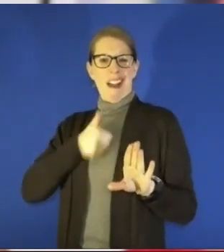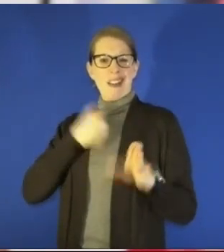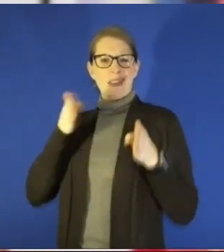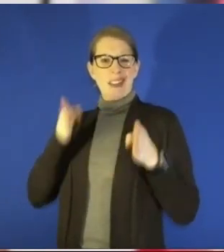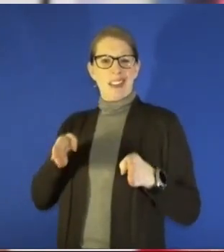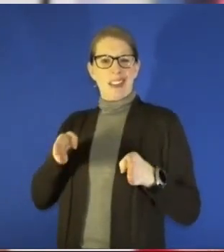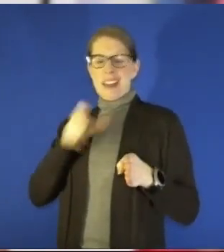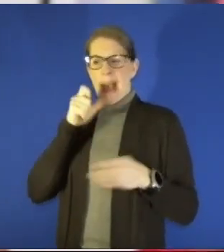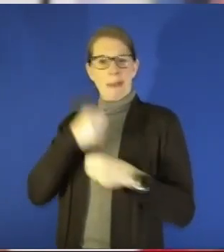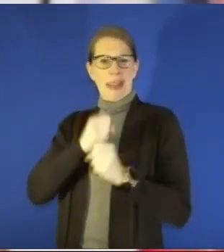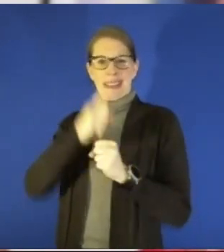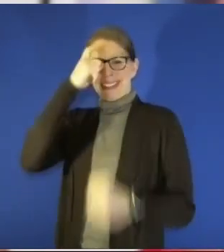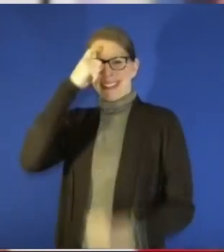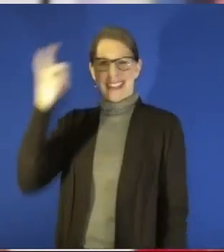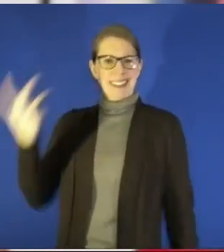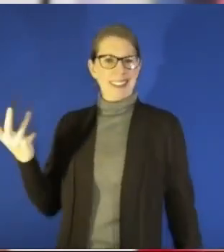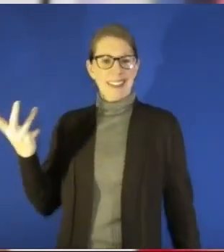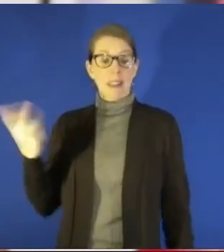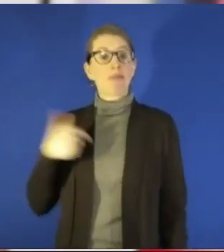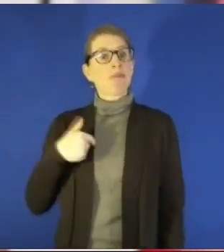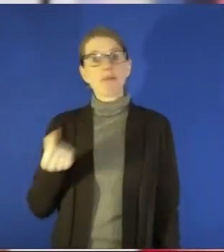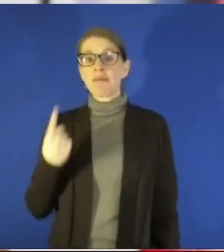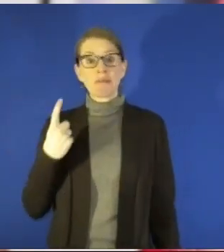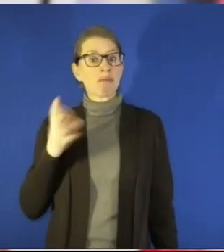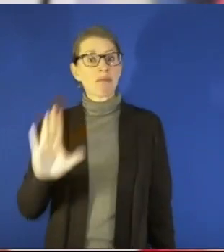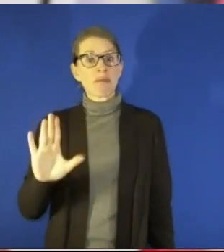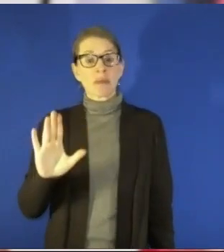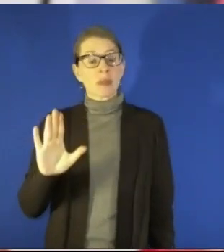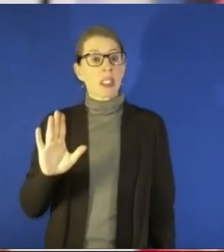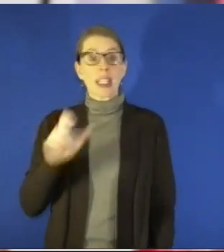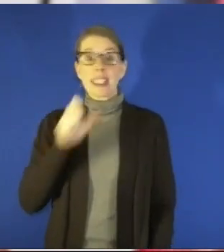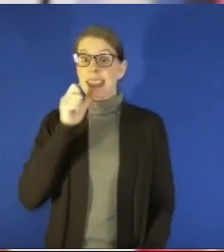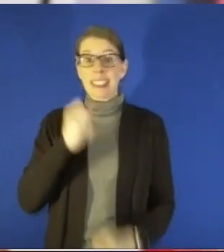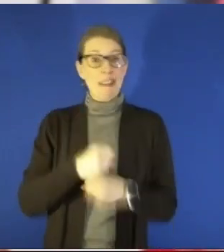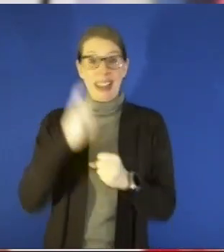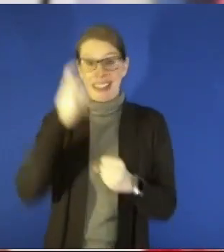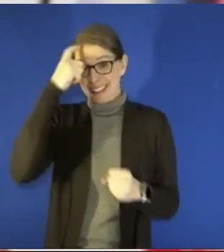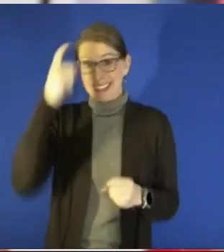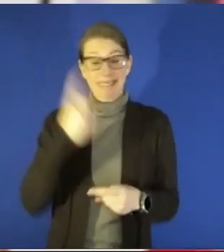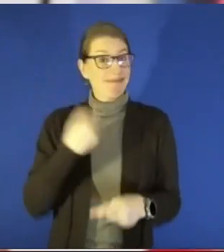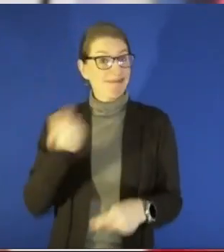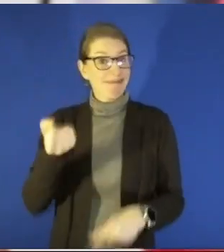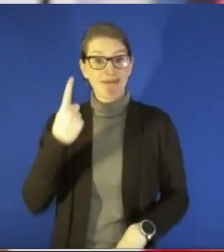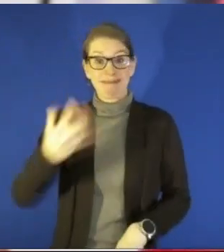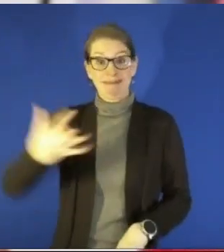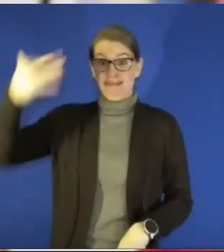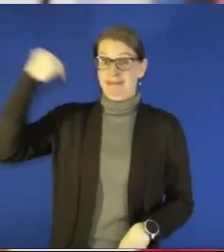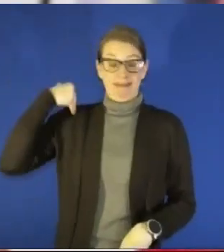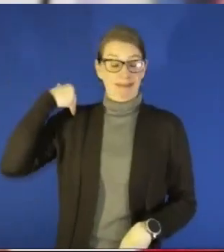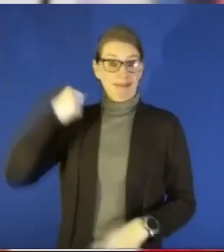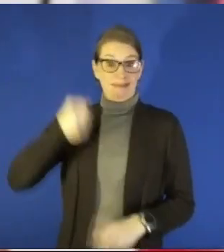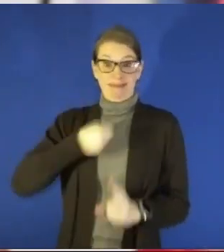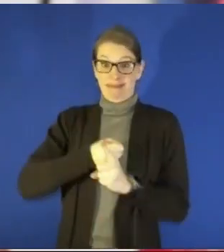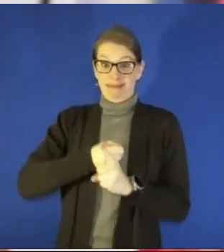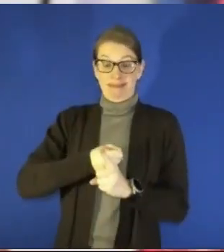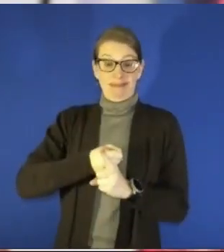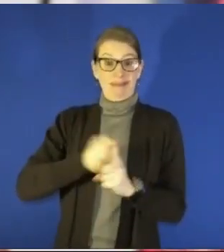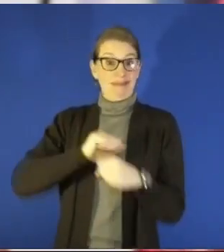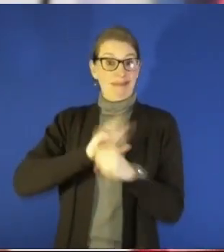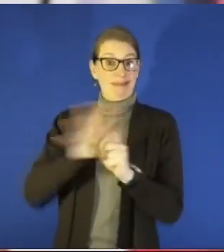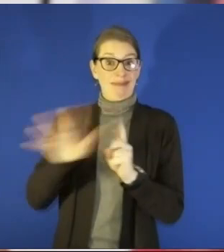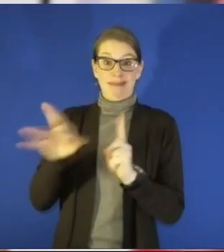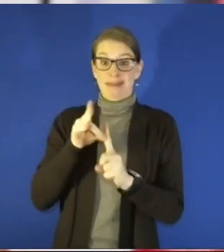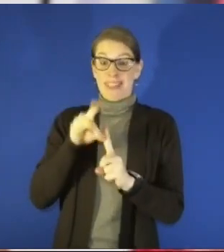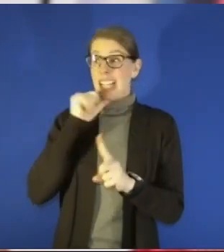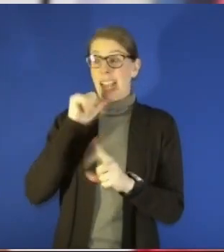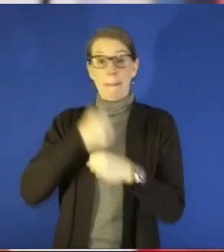sense. And I get it. It logically doesn't make any sense. And especially early on, it really didn't make sense. So